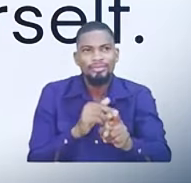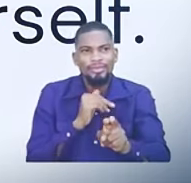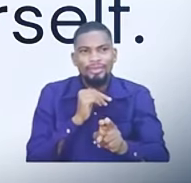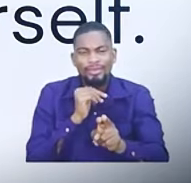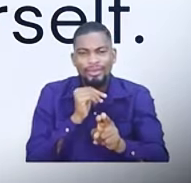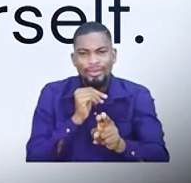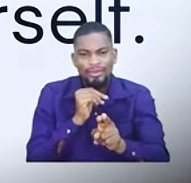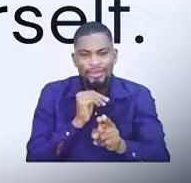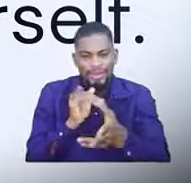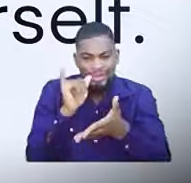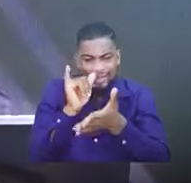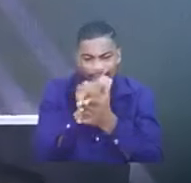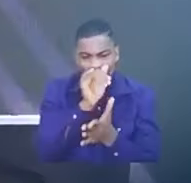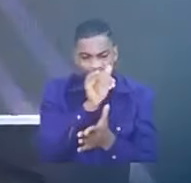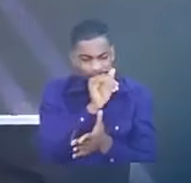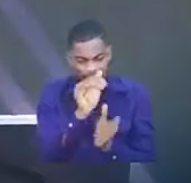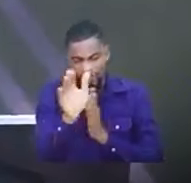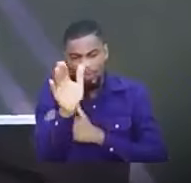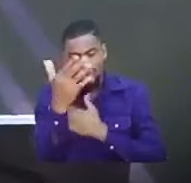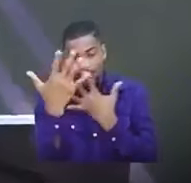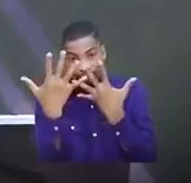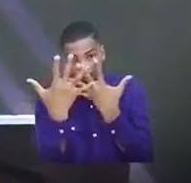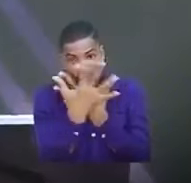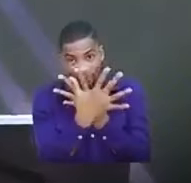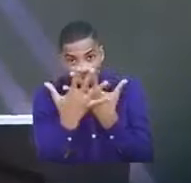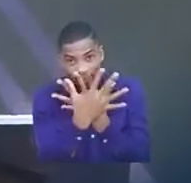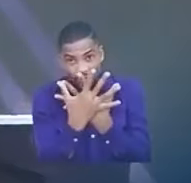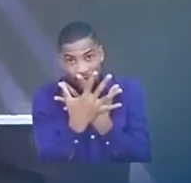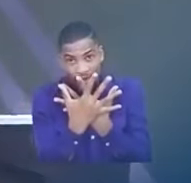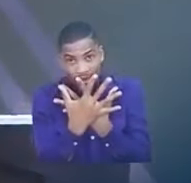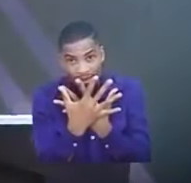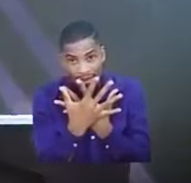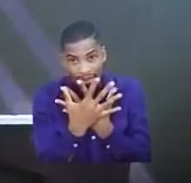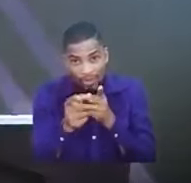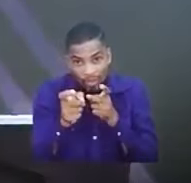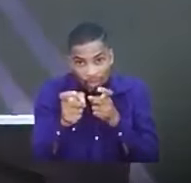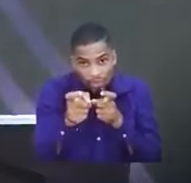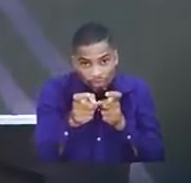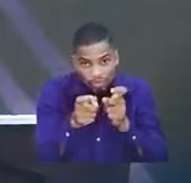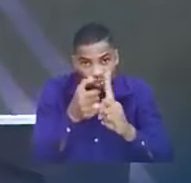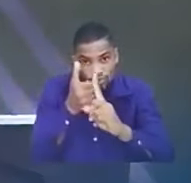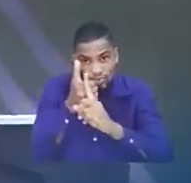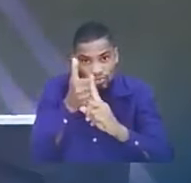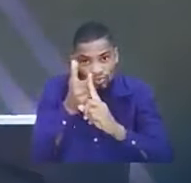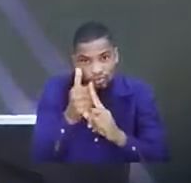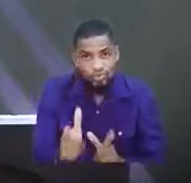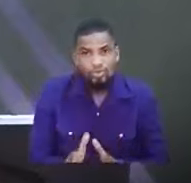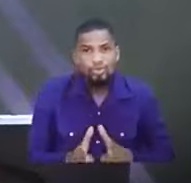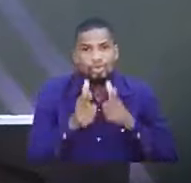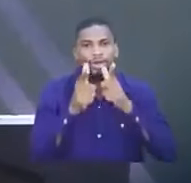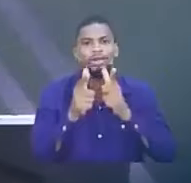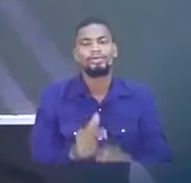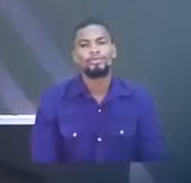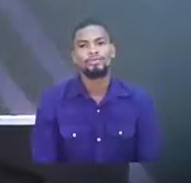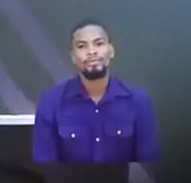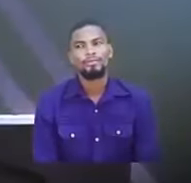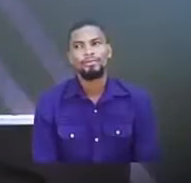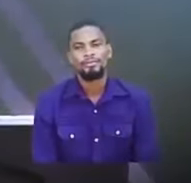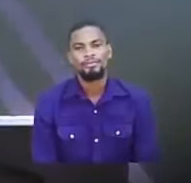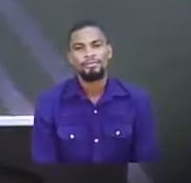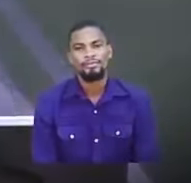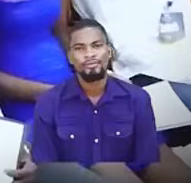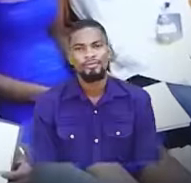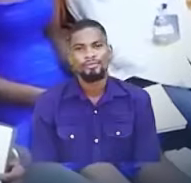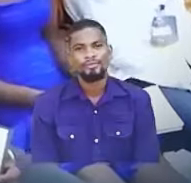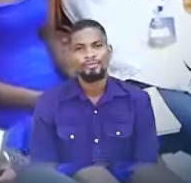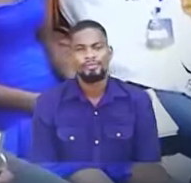rule your lives so that you yourself, you are a good friend that people can have. Have I communicated? So when we are saying